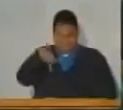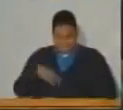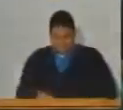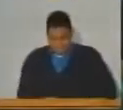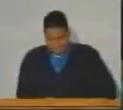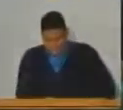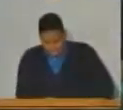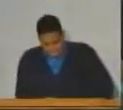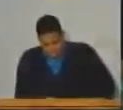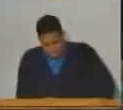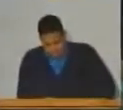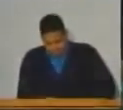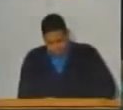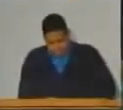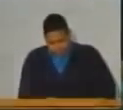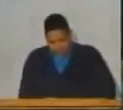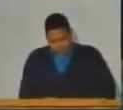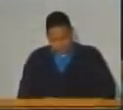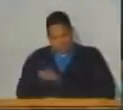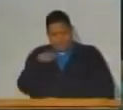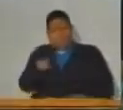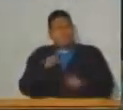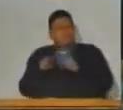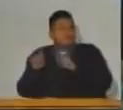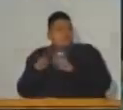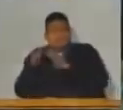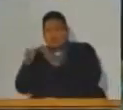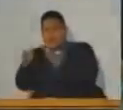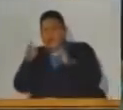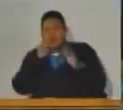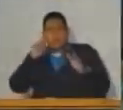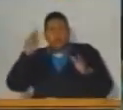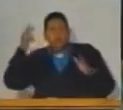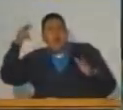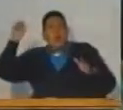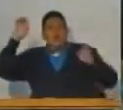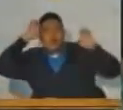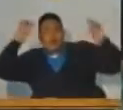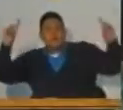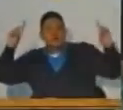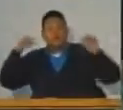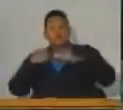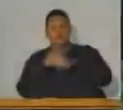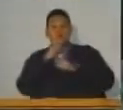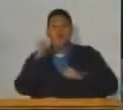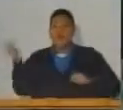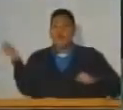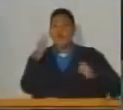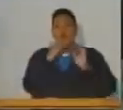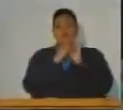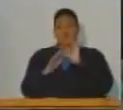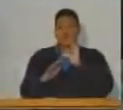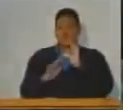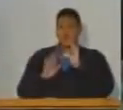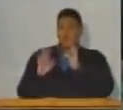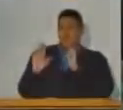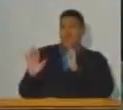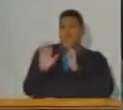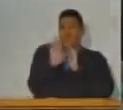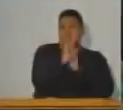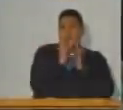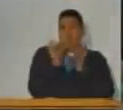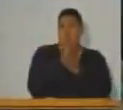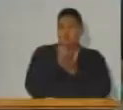This Alternative Pathways to Secondary Education will ensure that every student is given the opportunity